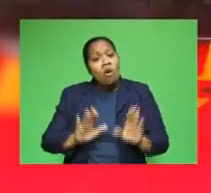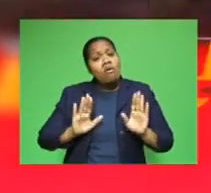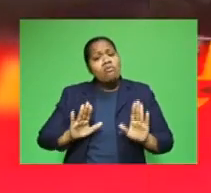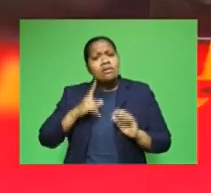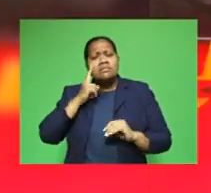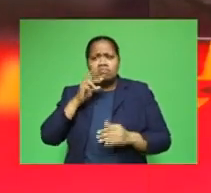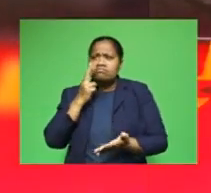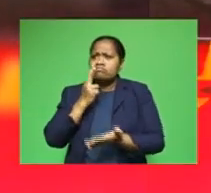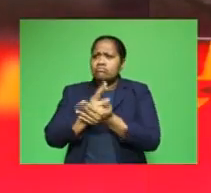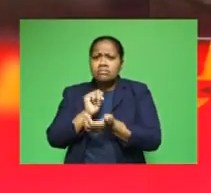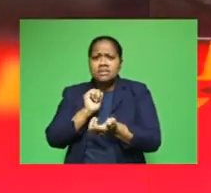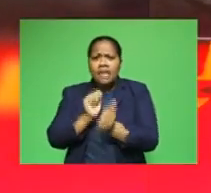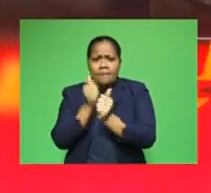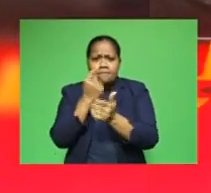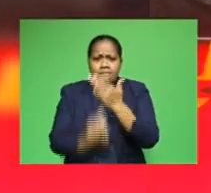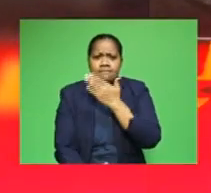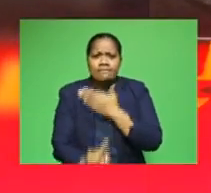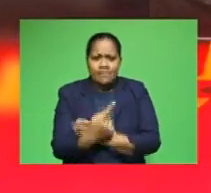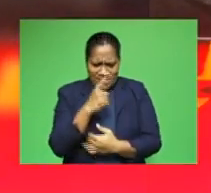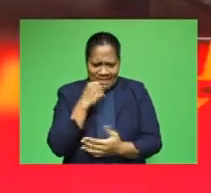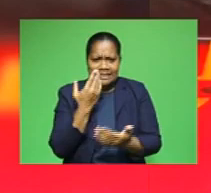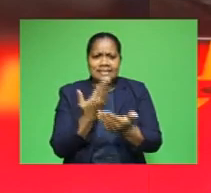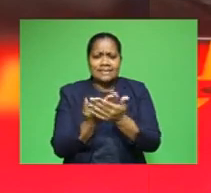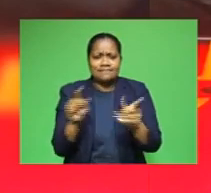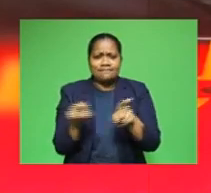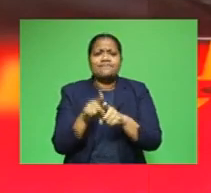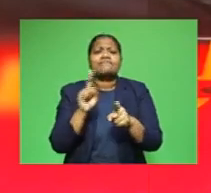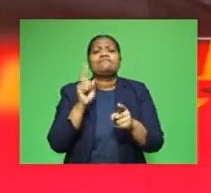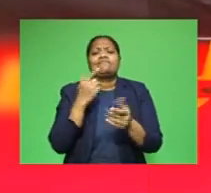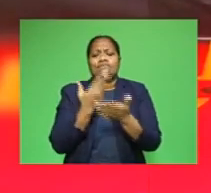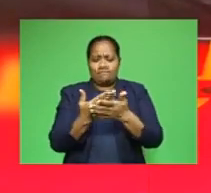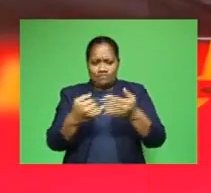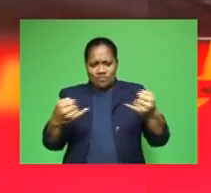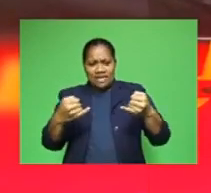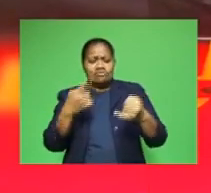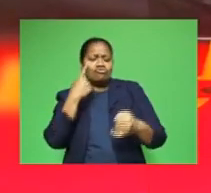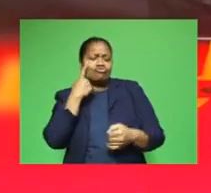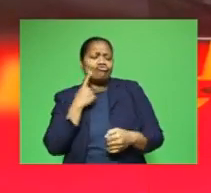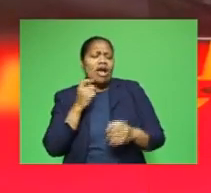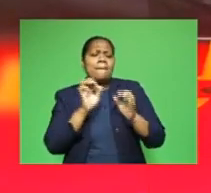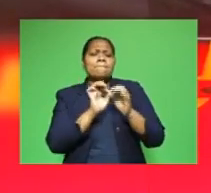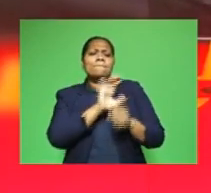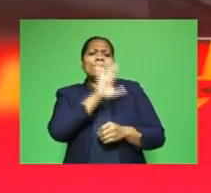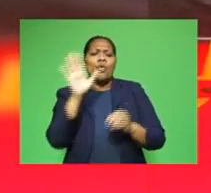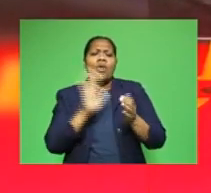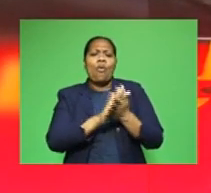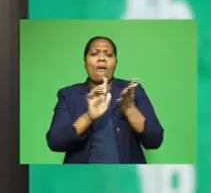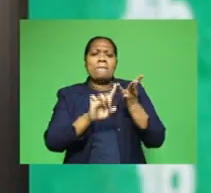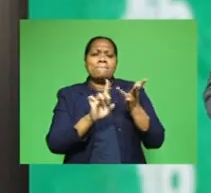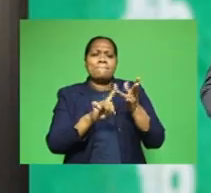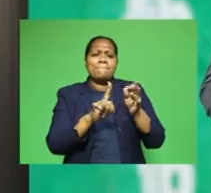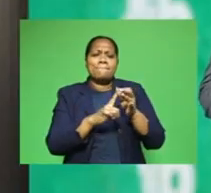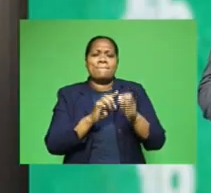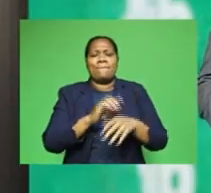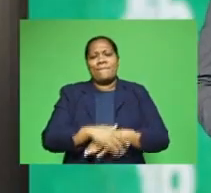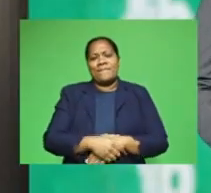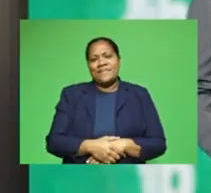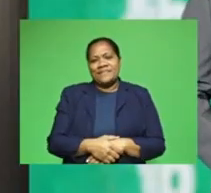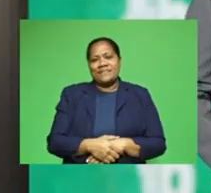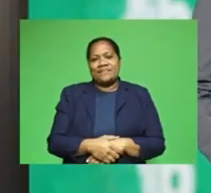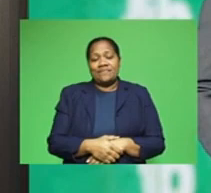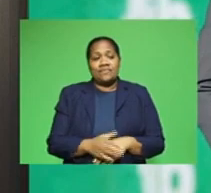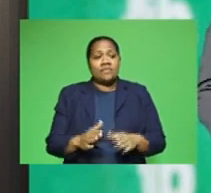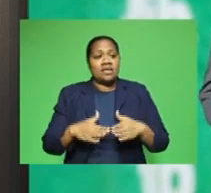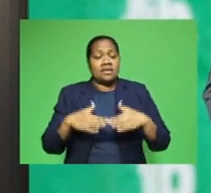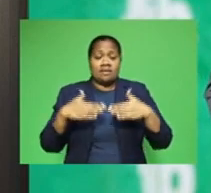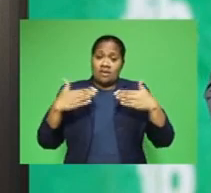game underway, you can also go online and try Bula Hoops. Caroline Itavi, FBC Sports. It's official now,